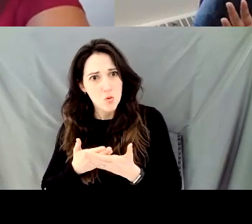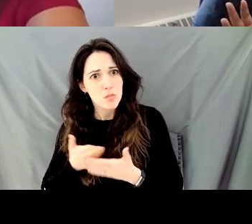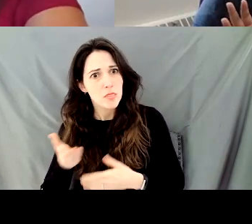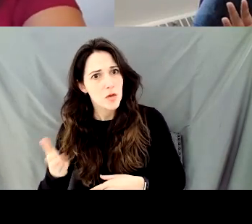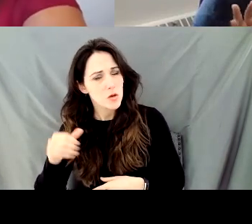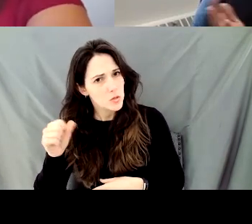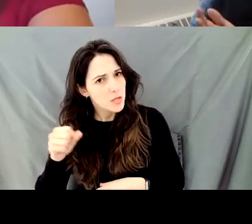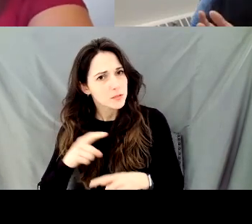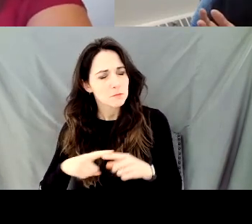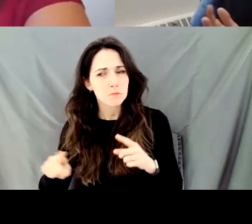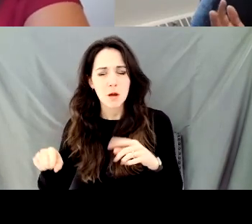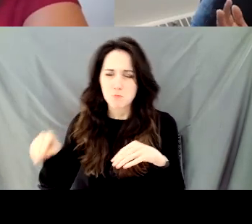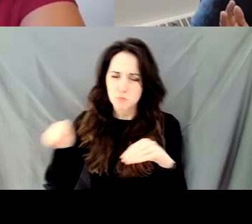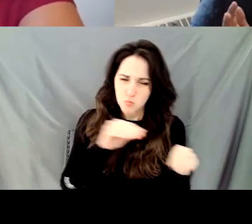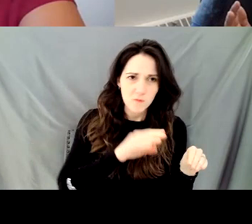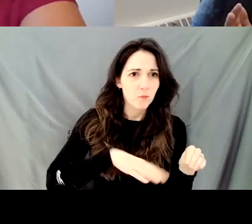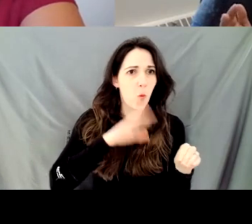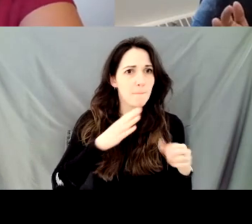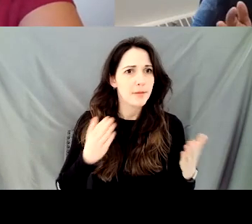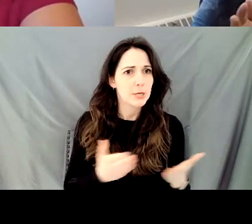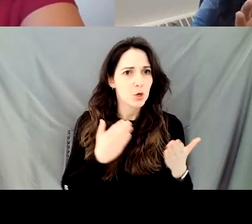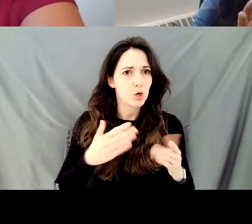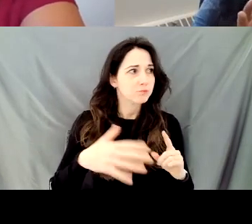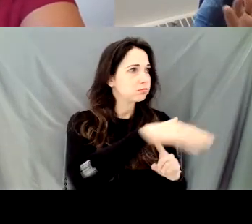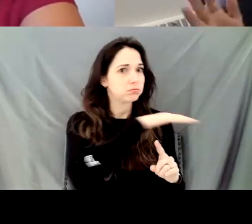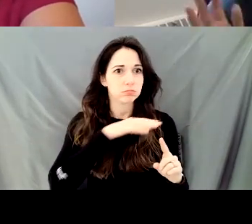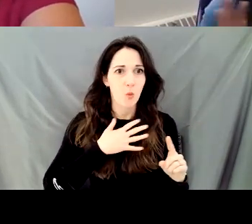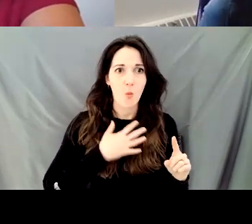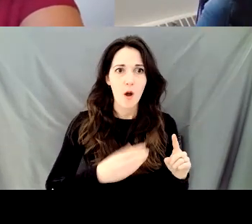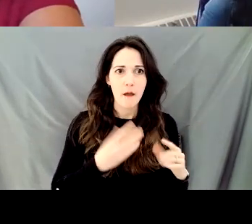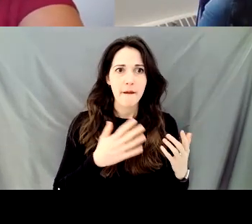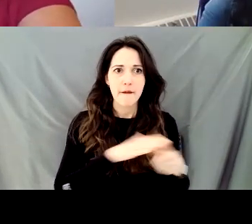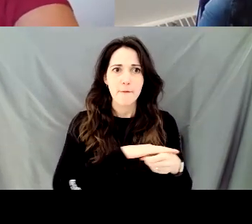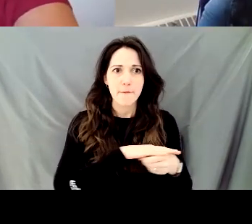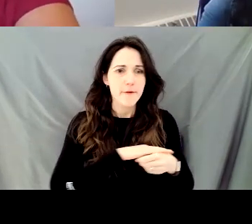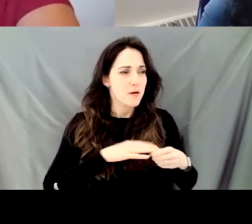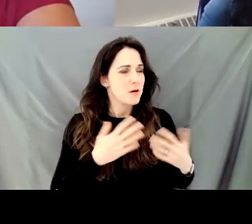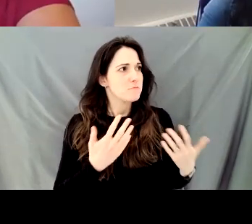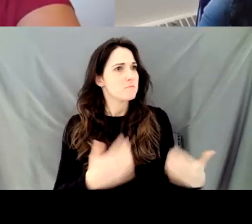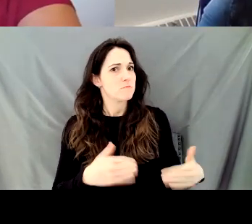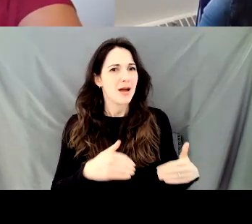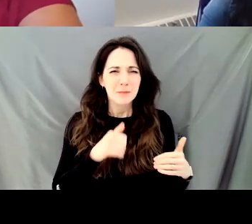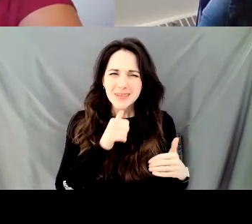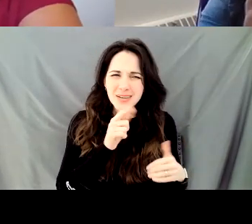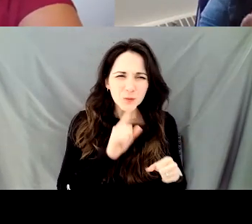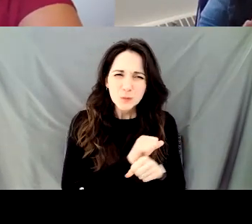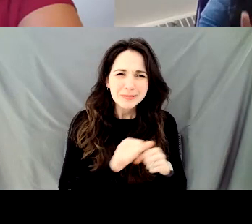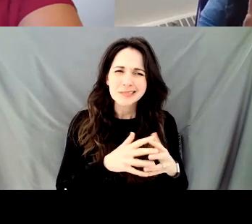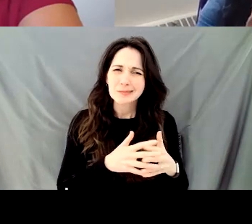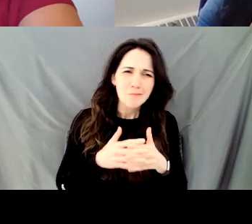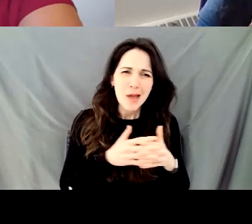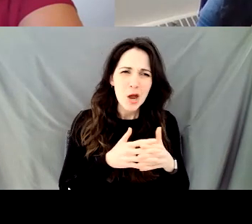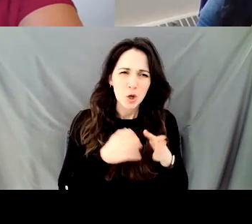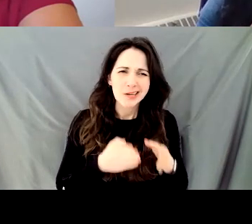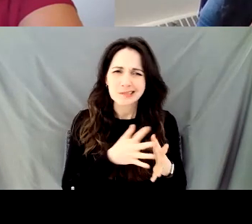young age in a predominantly white area. And like, I'm not really American because like my